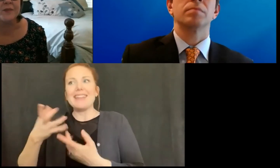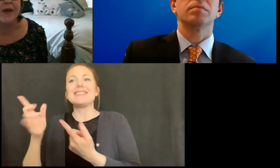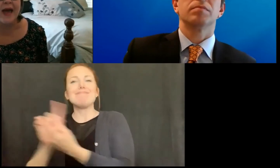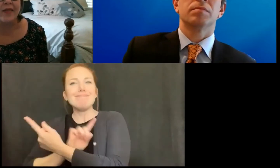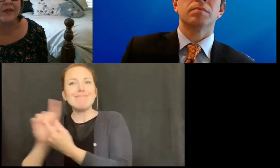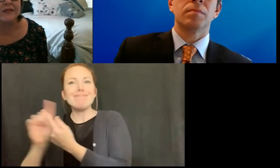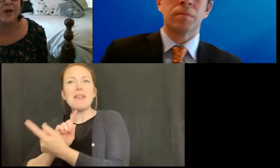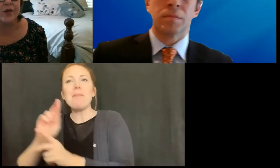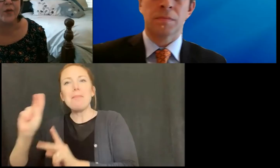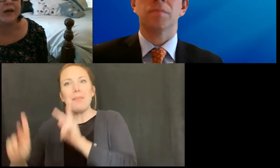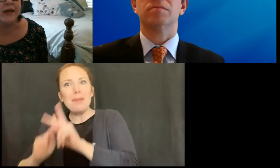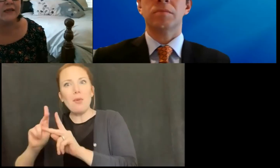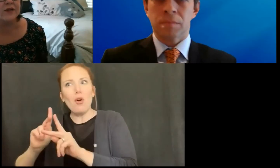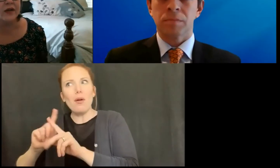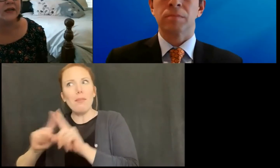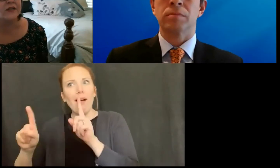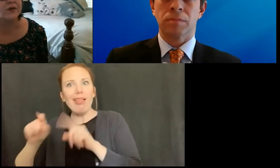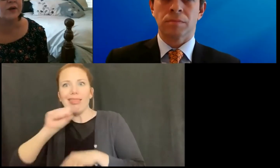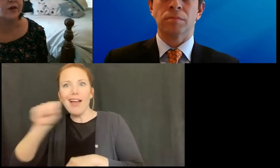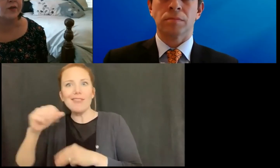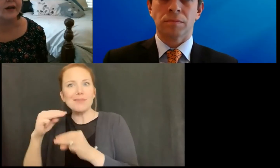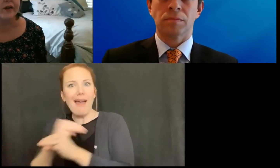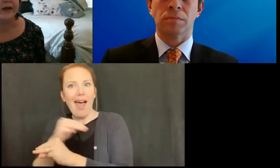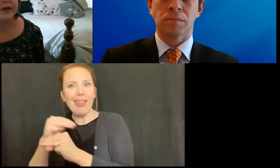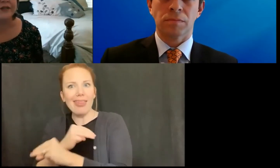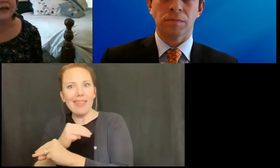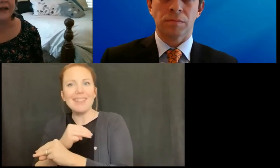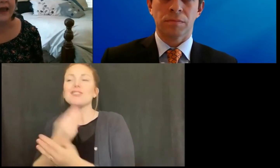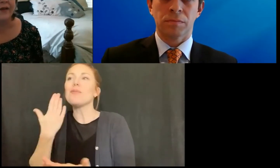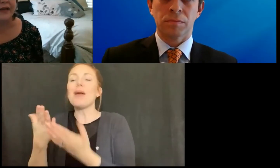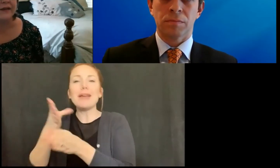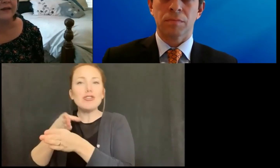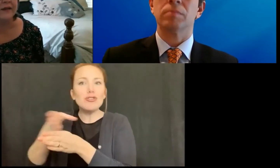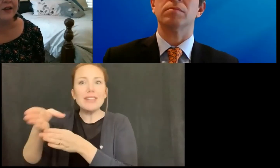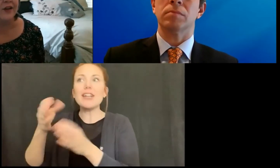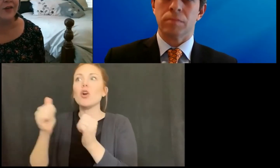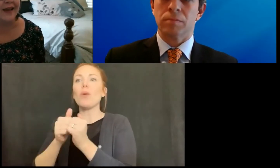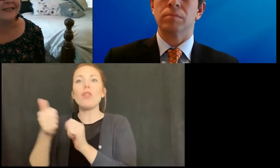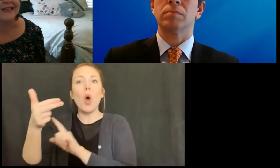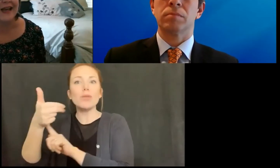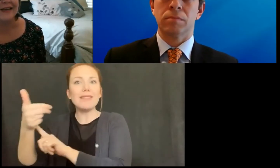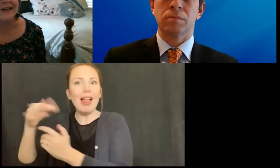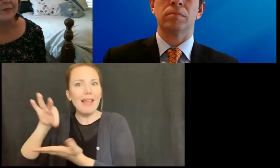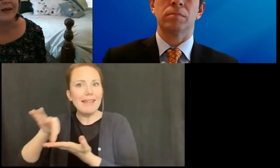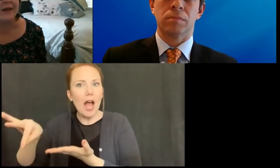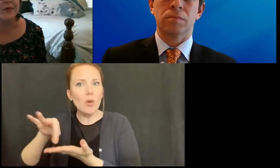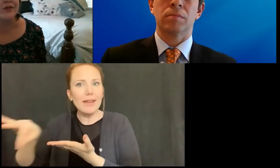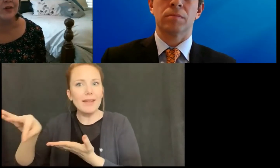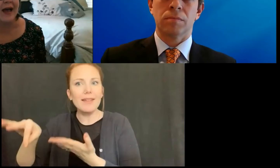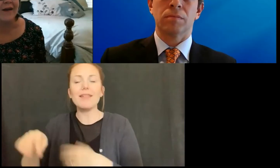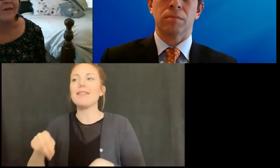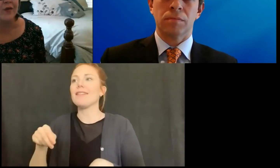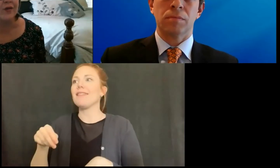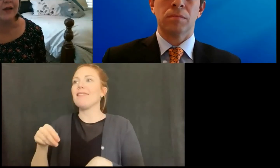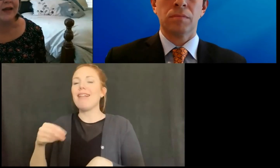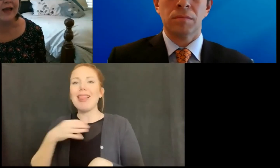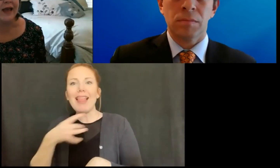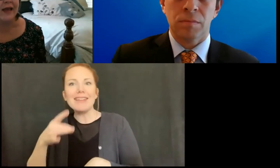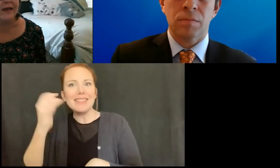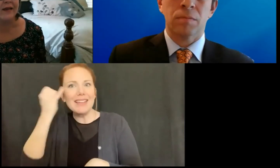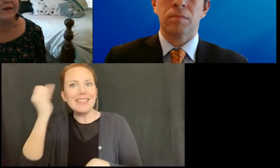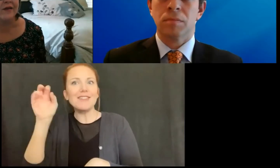but loves math, and so is looking to do a career in hotel accounting. Likes the idea of being able to